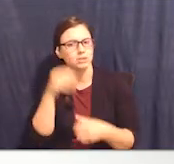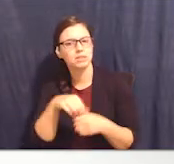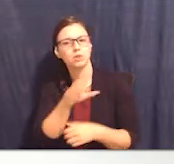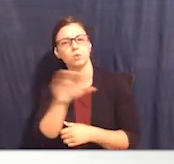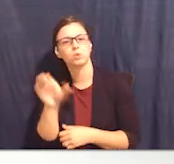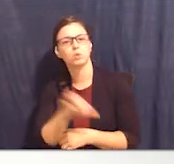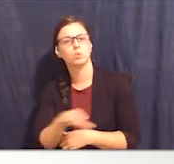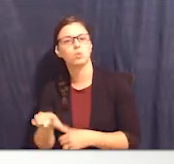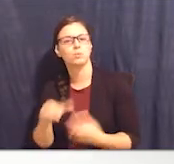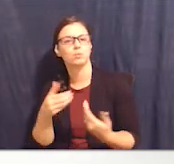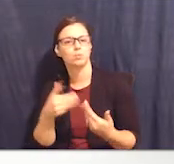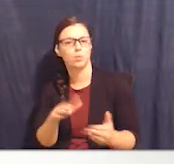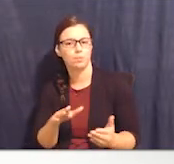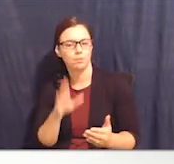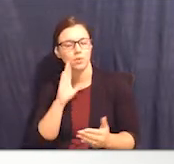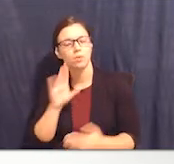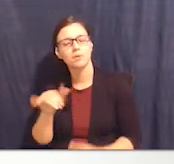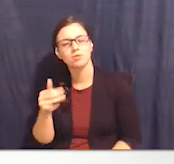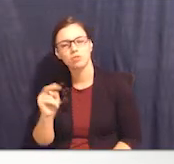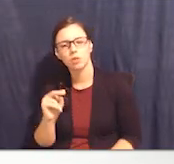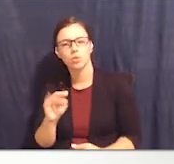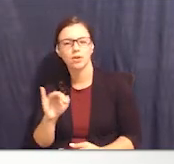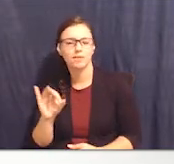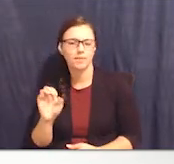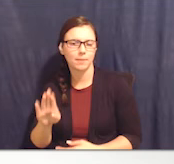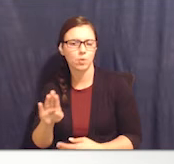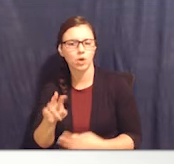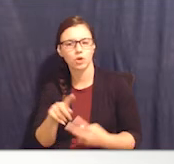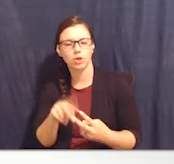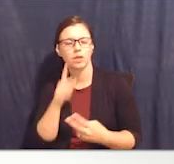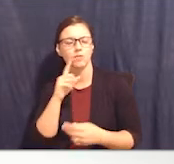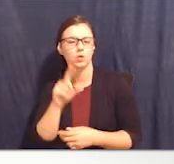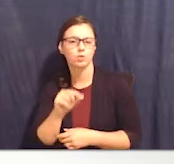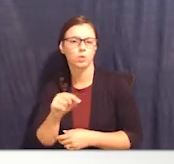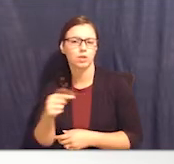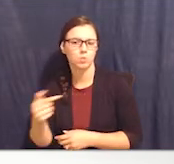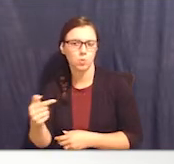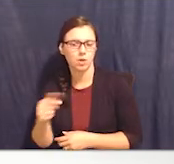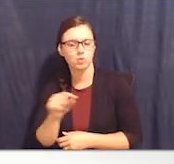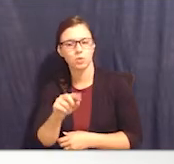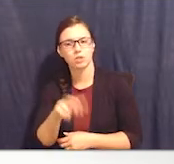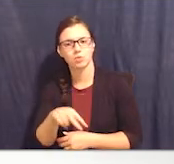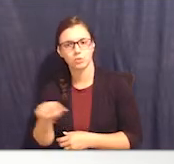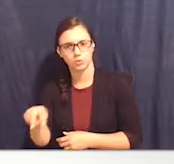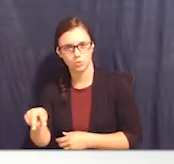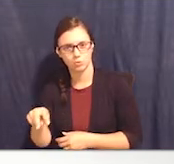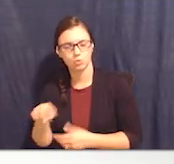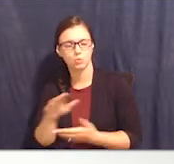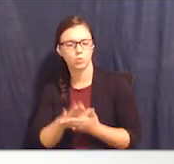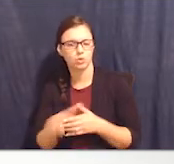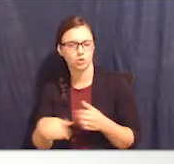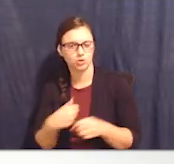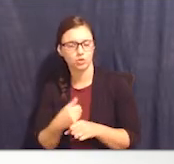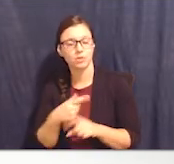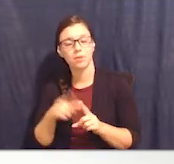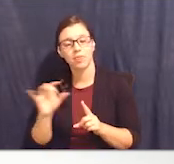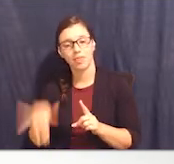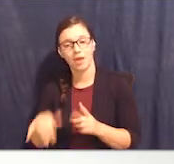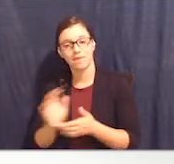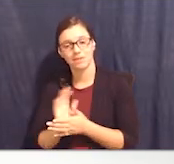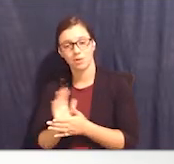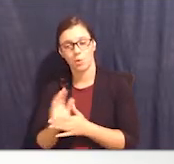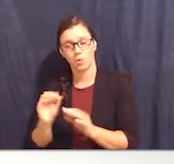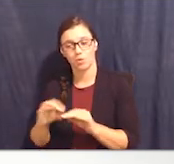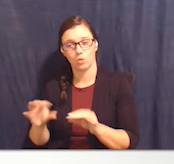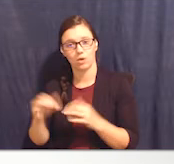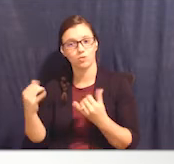to families about what college is about. So this will be on our website soon.